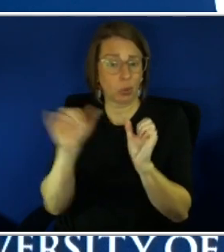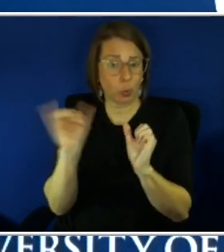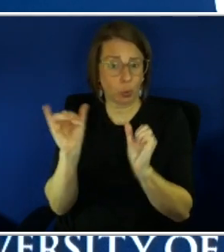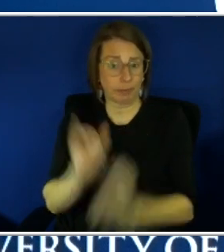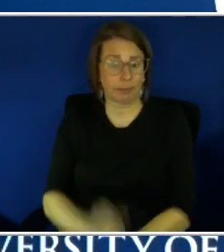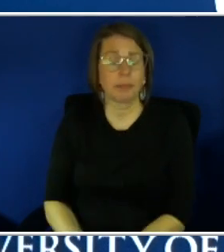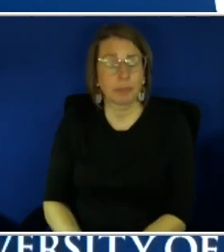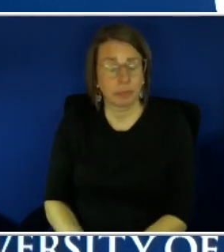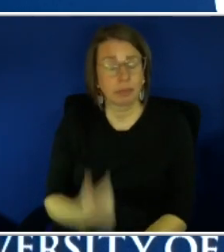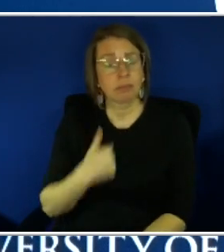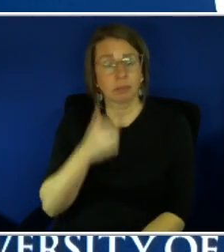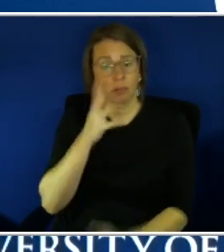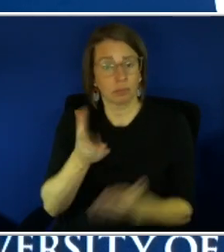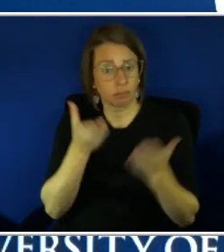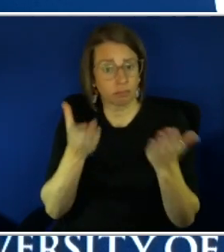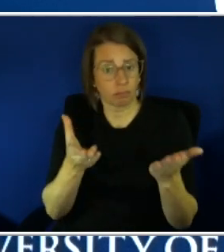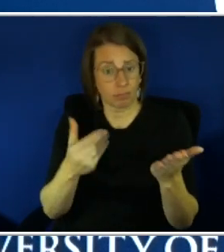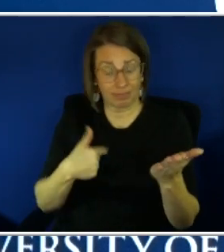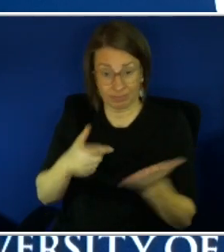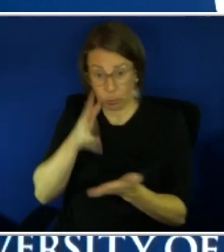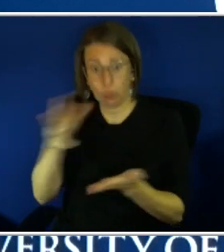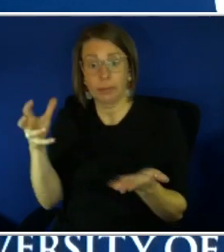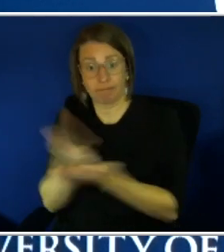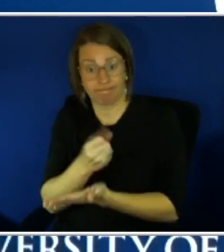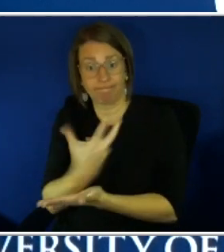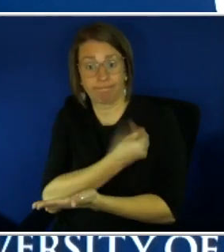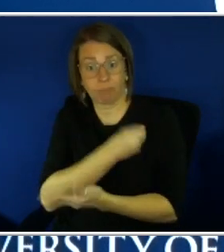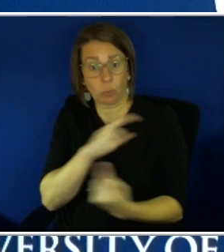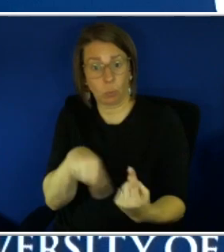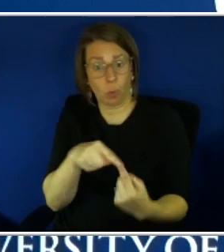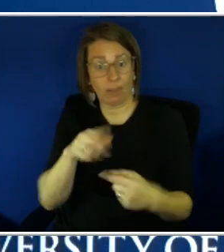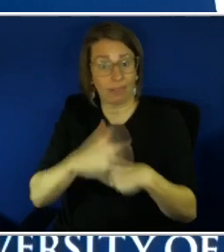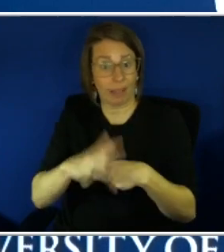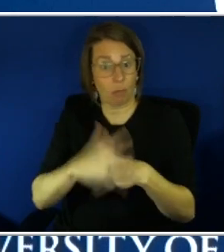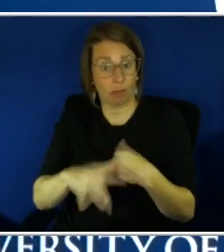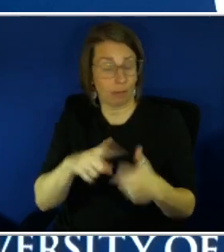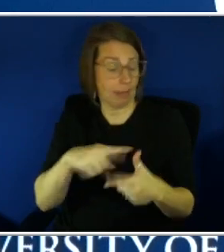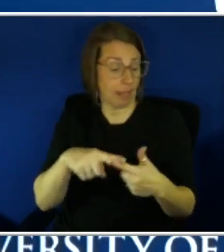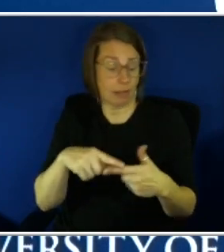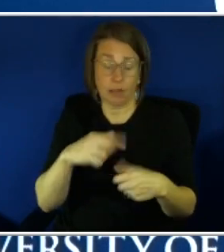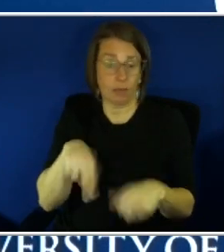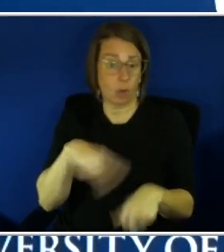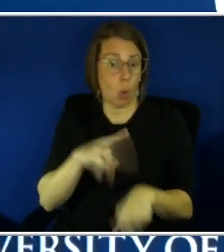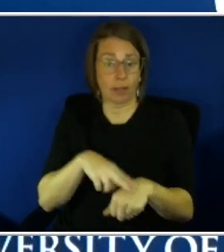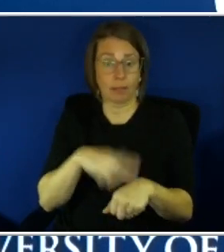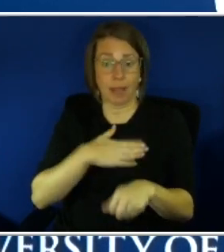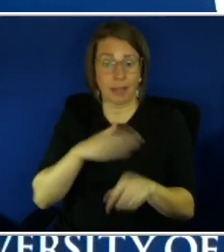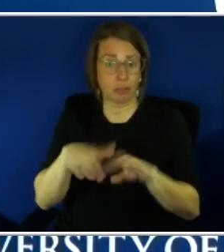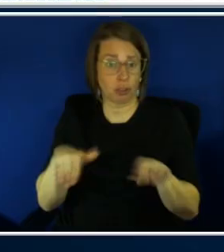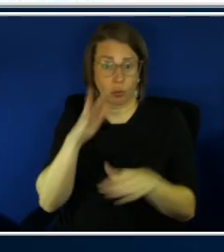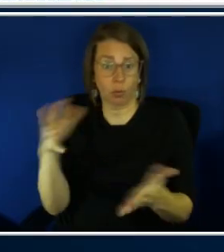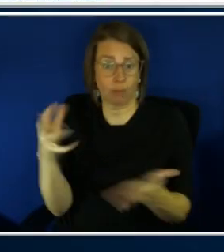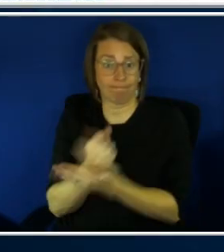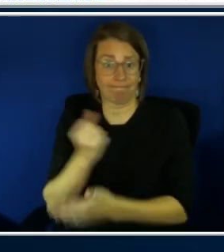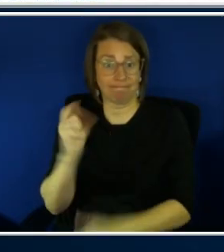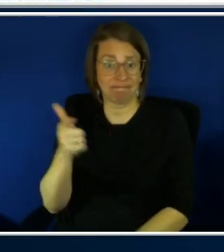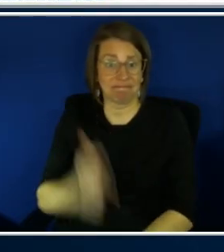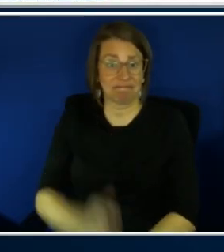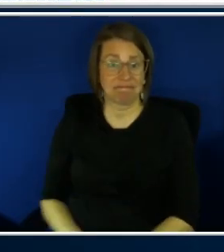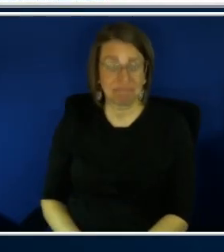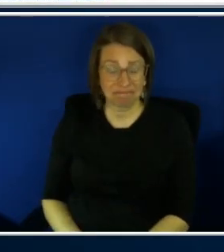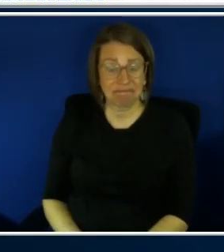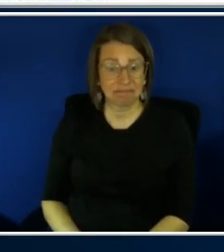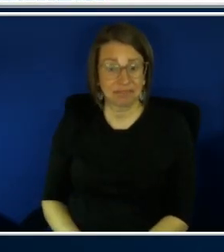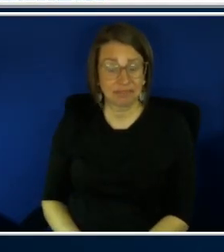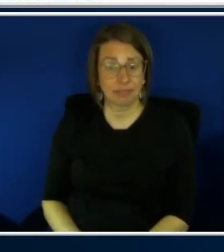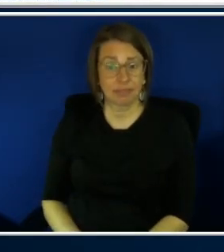I will be getting it once it is available, and then of course my children are going to get it as well. So I'm thinking right here